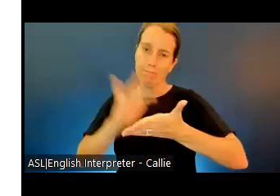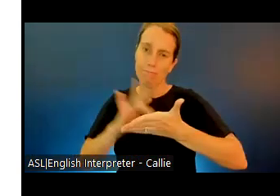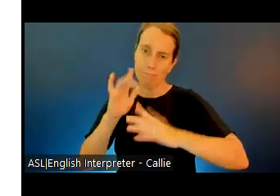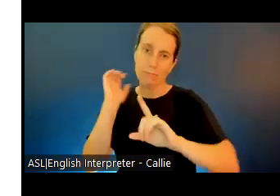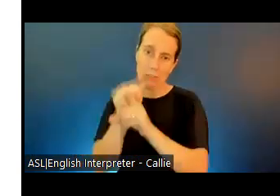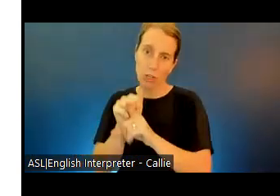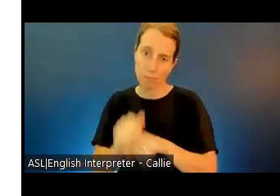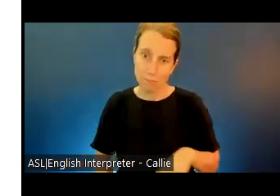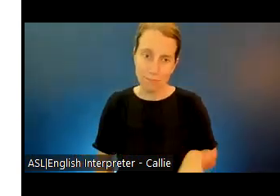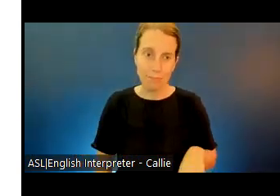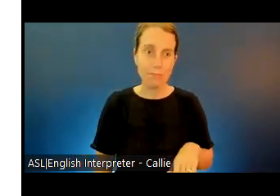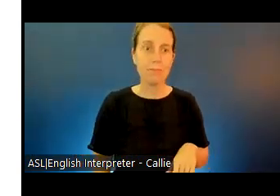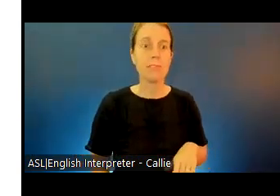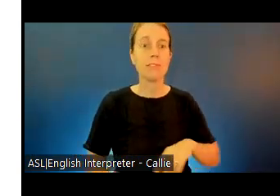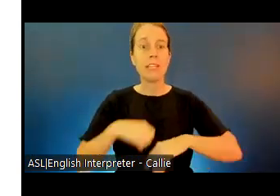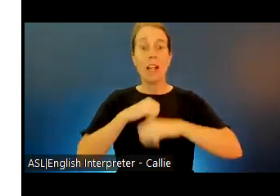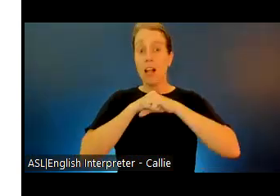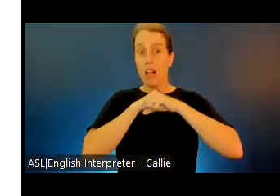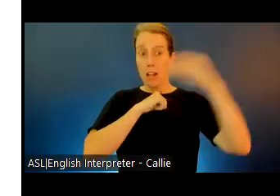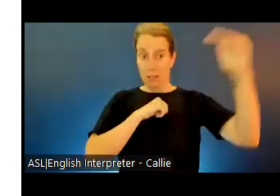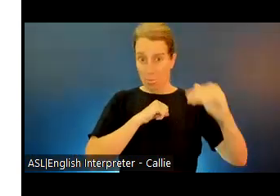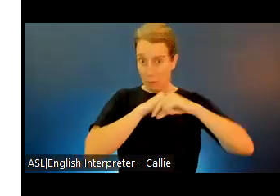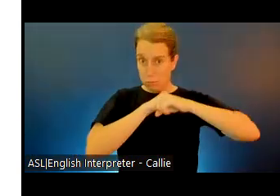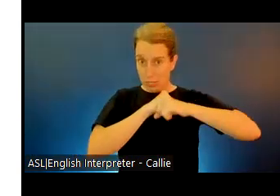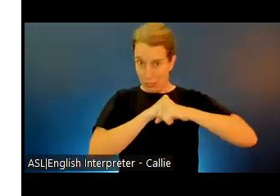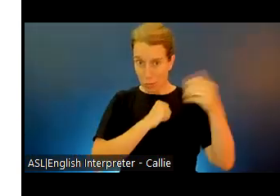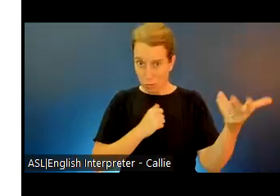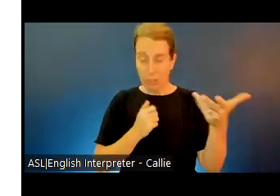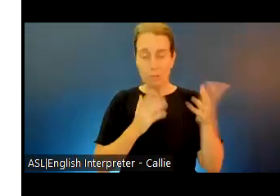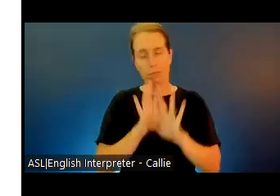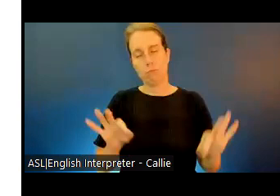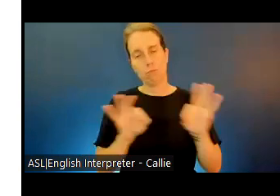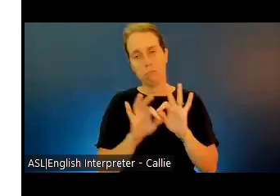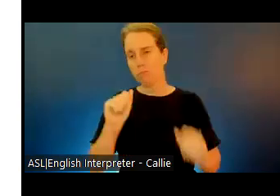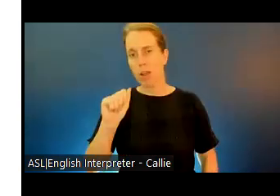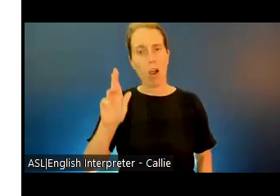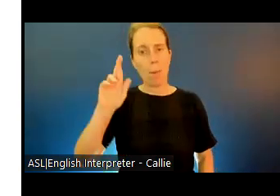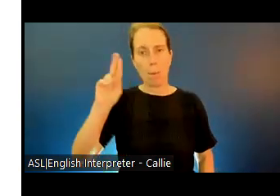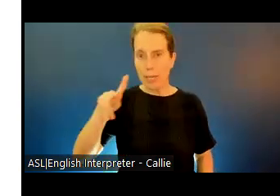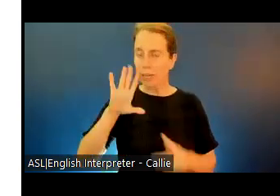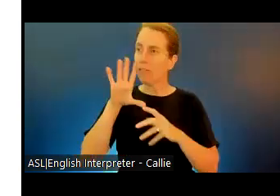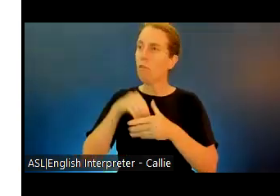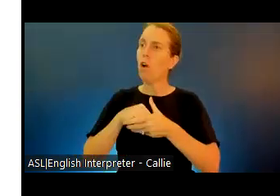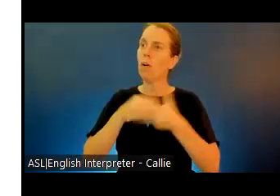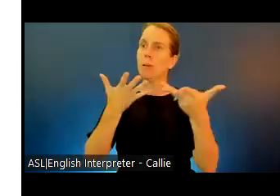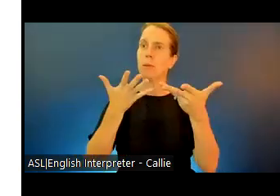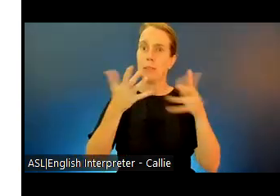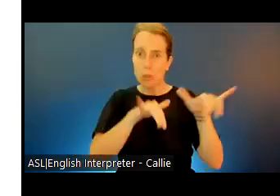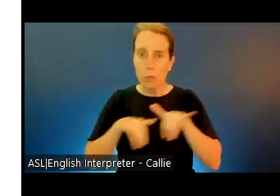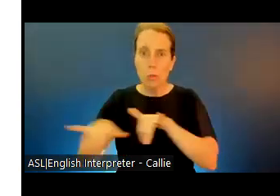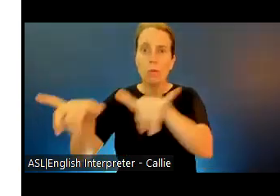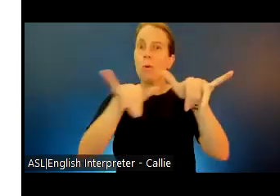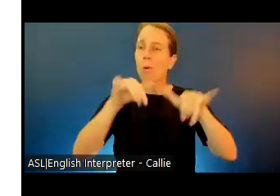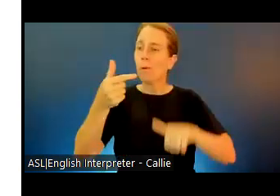mentioned earlier, are essential. AARP has worked in many of our states on things such as uniform guardianship and estate